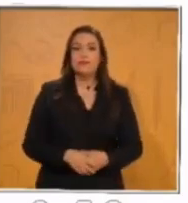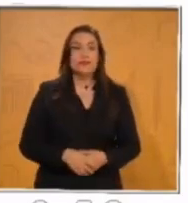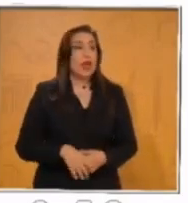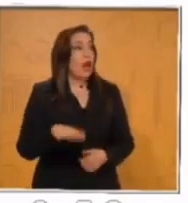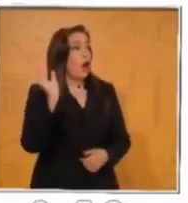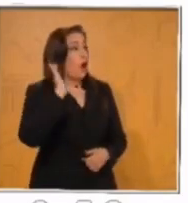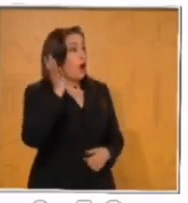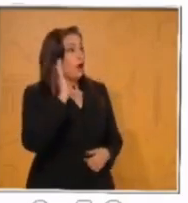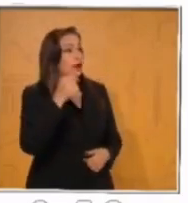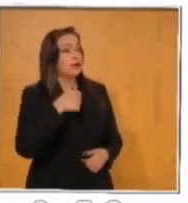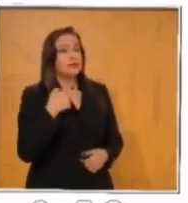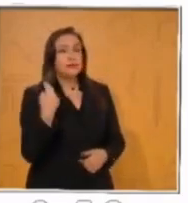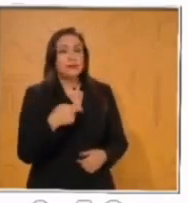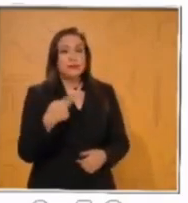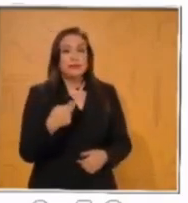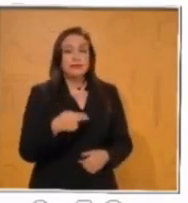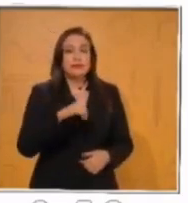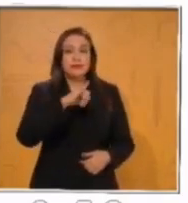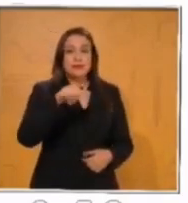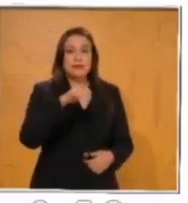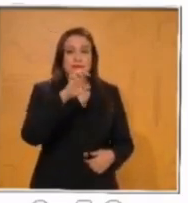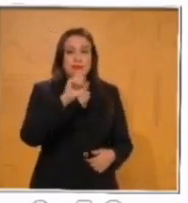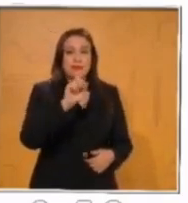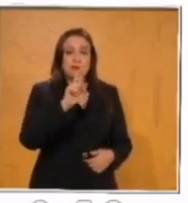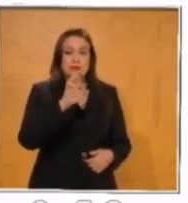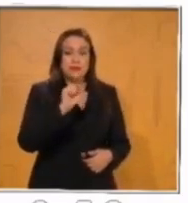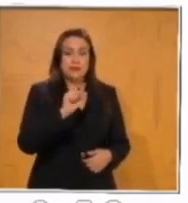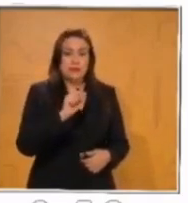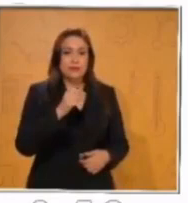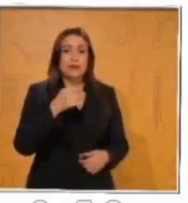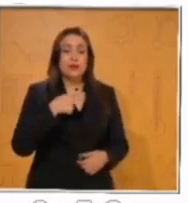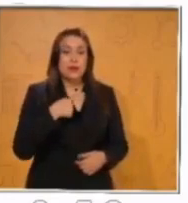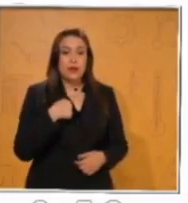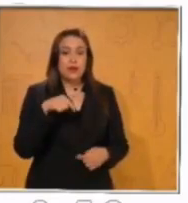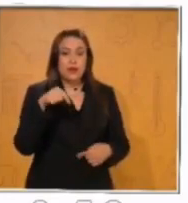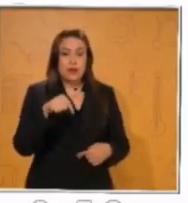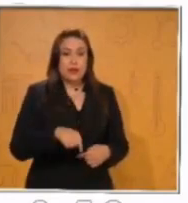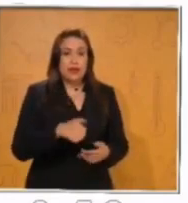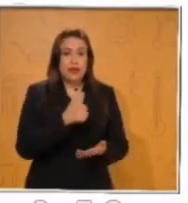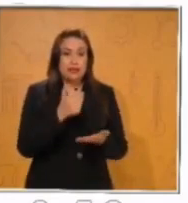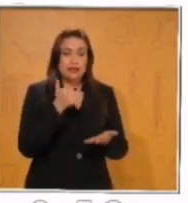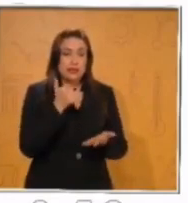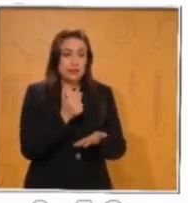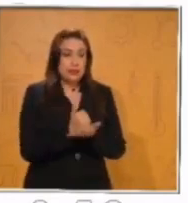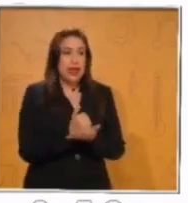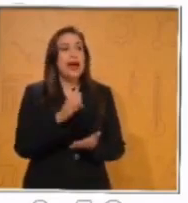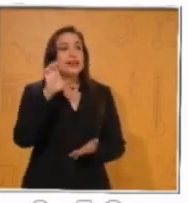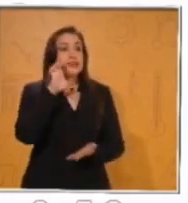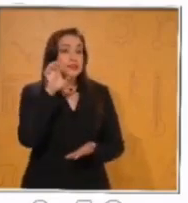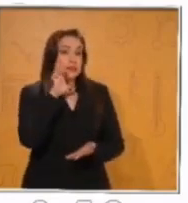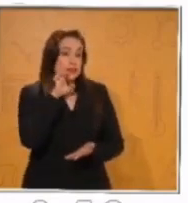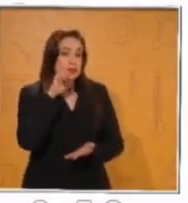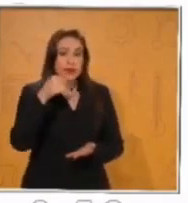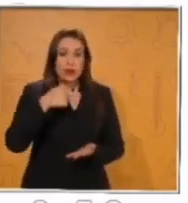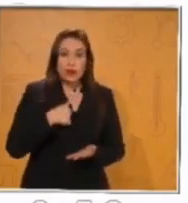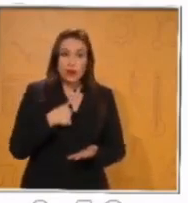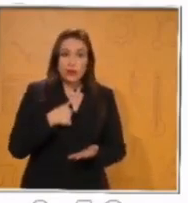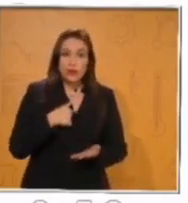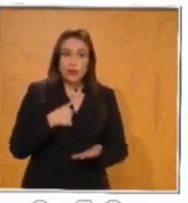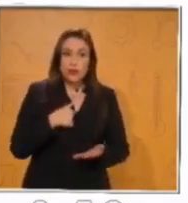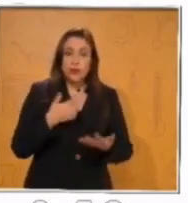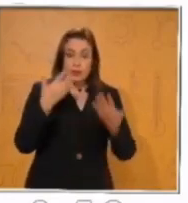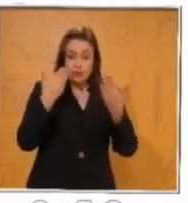Hello, my name is Jesus Eduardo Campos Garibay, and I am from Escobedo City. I will play as